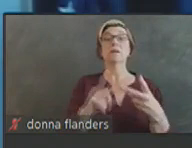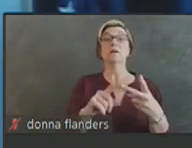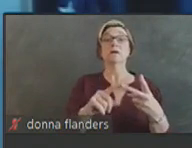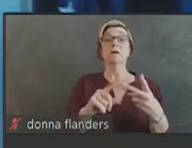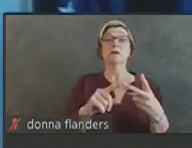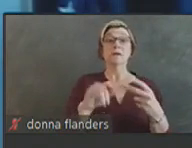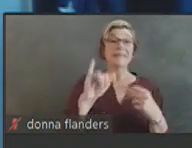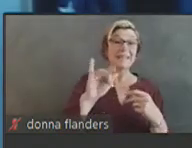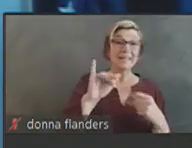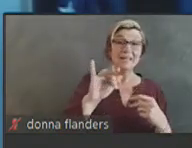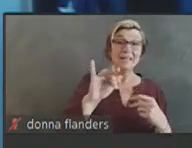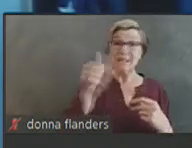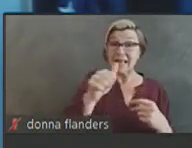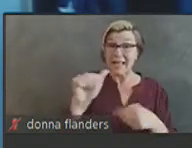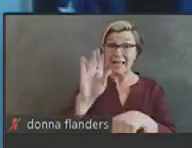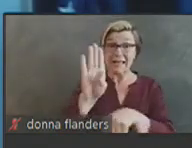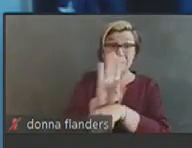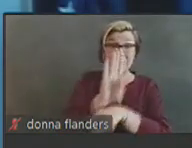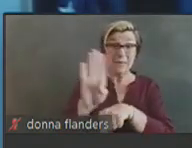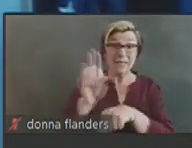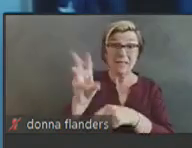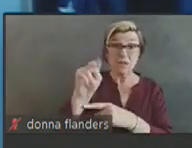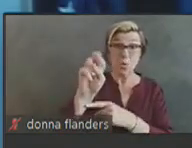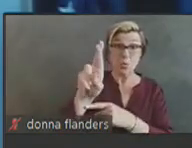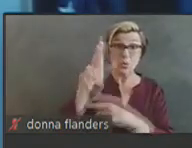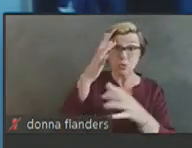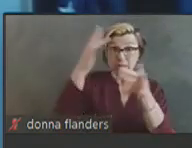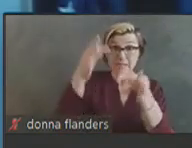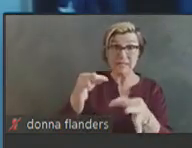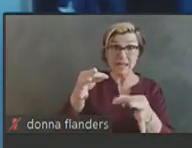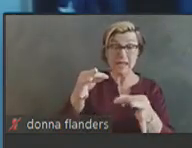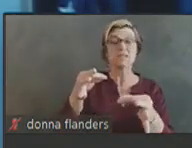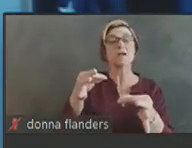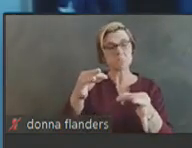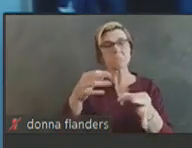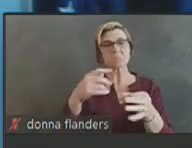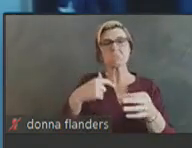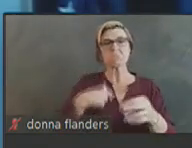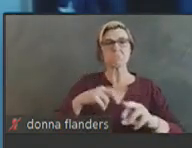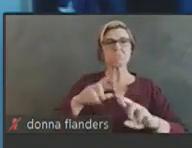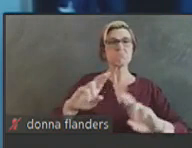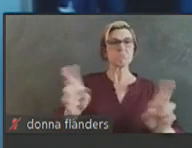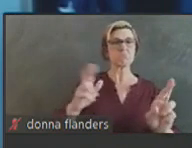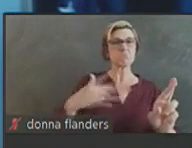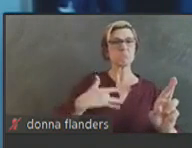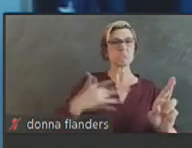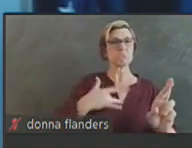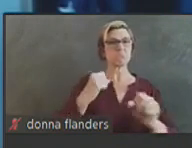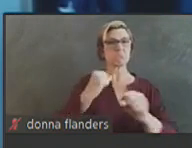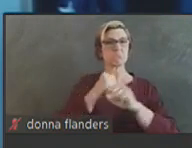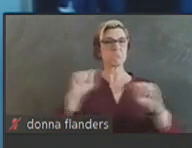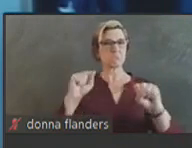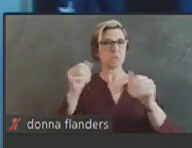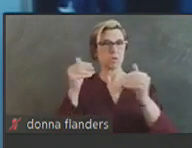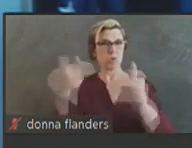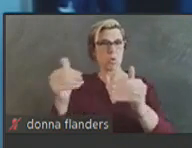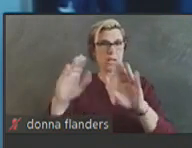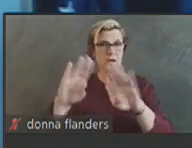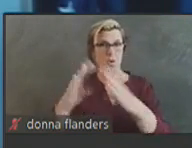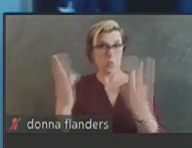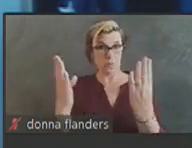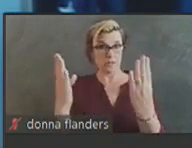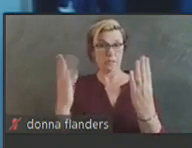If business owners decide or make the decision to reopen under the governor's order, we are asking